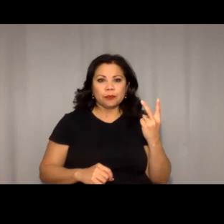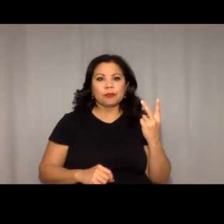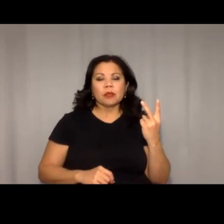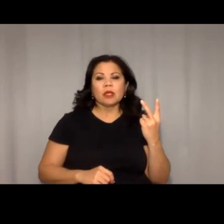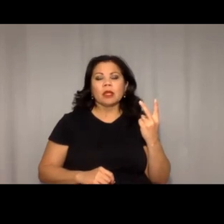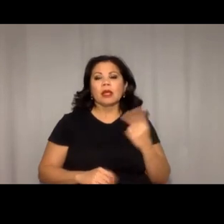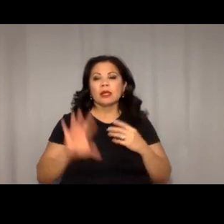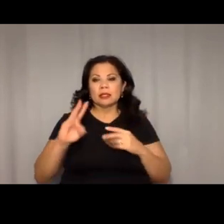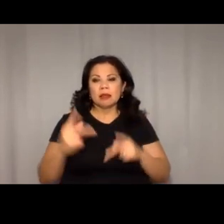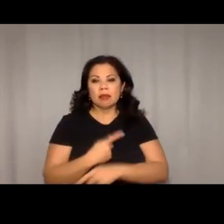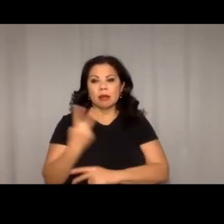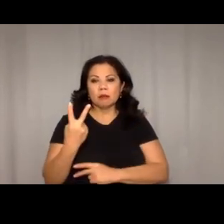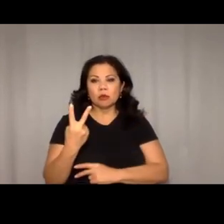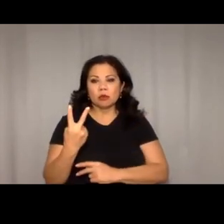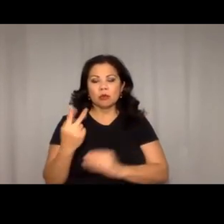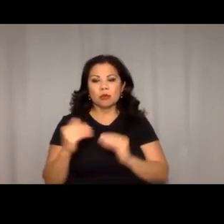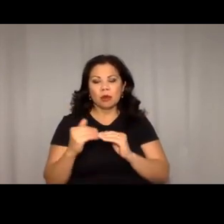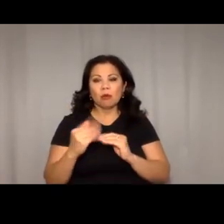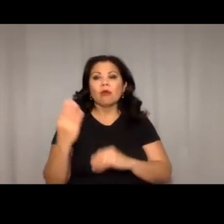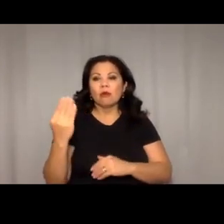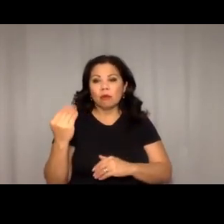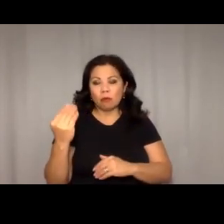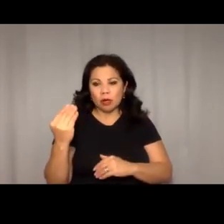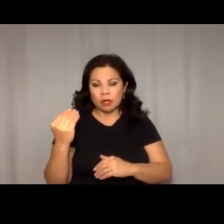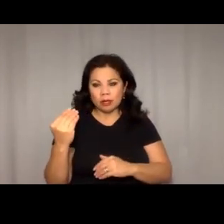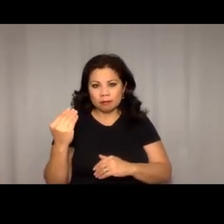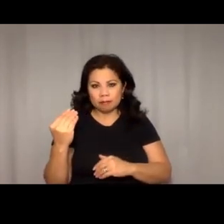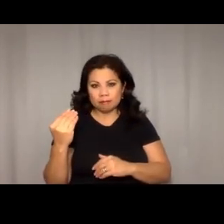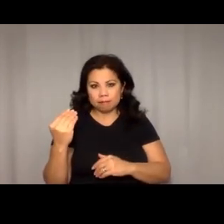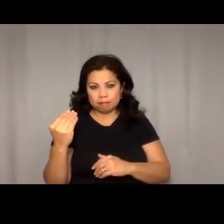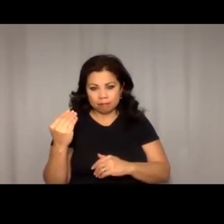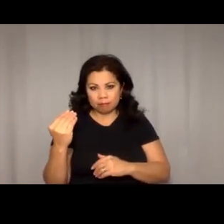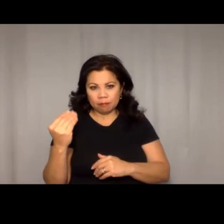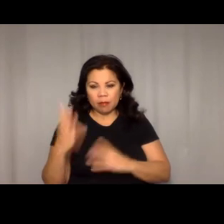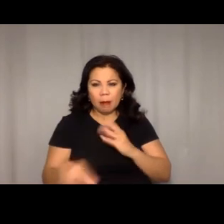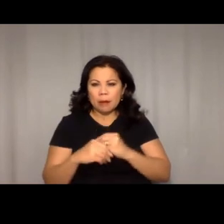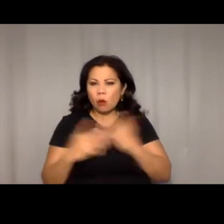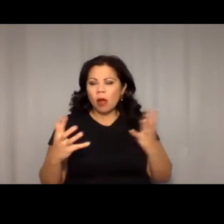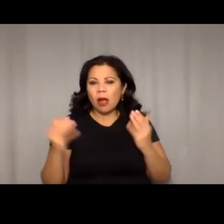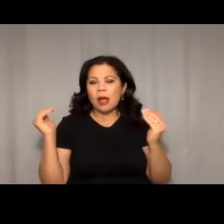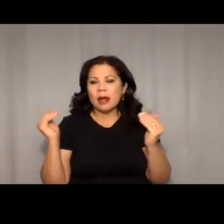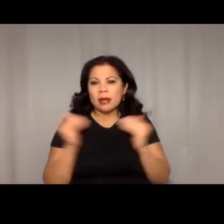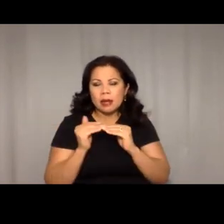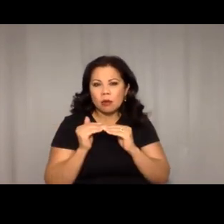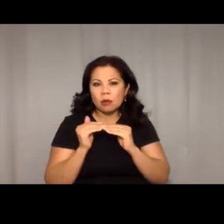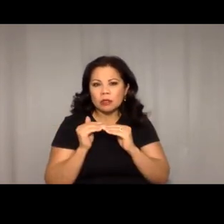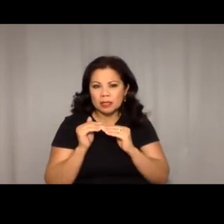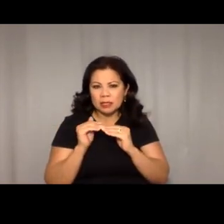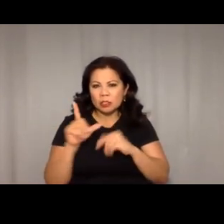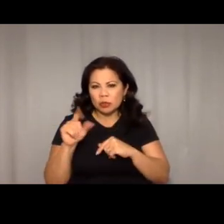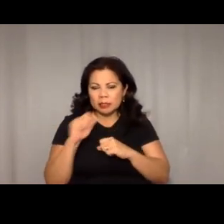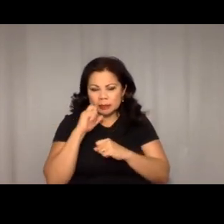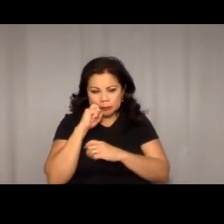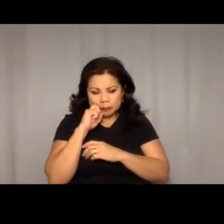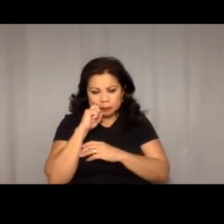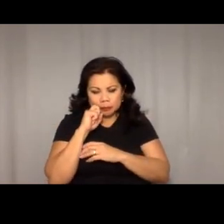right, 7 times 2, which is 2 times 7, is 14. Okay, 14 plus what gets me 20?